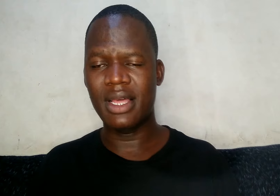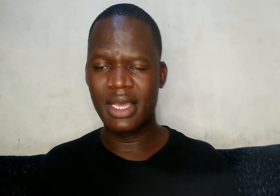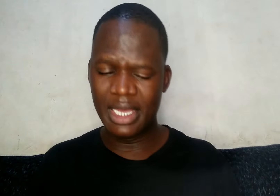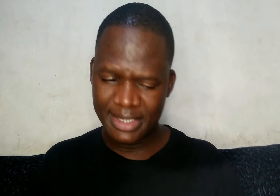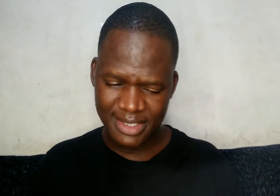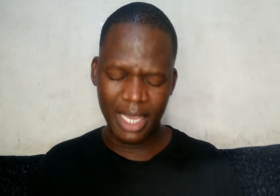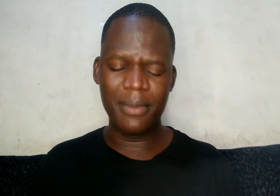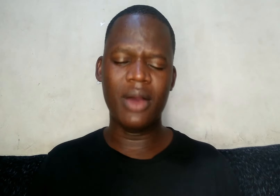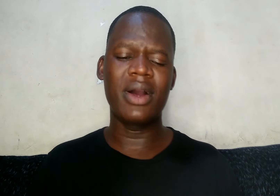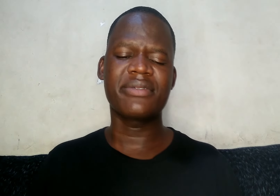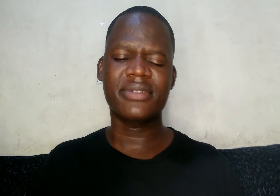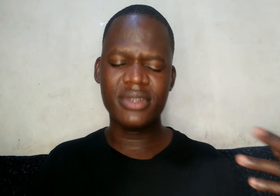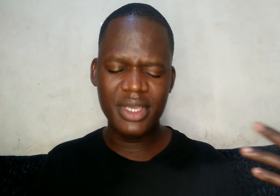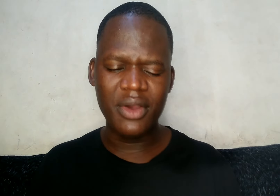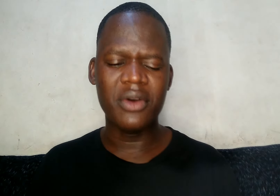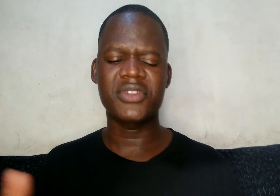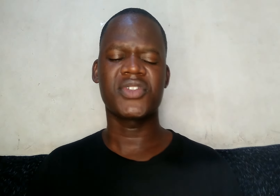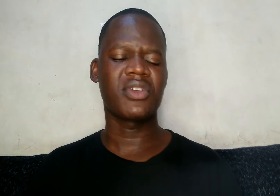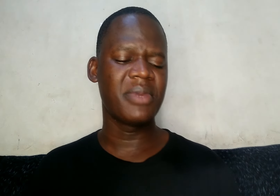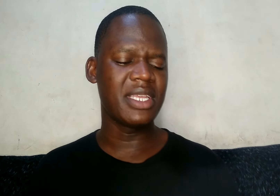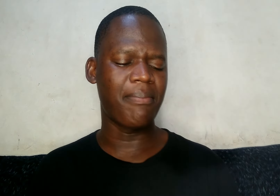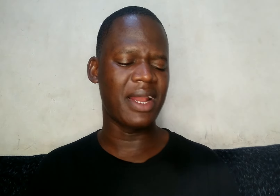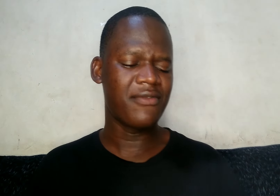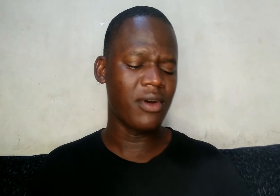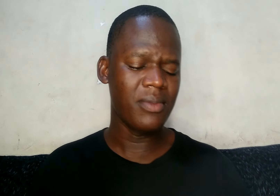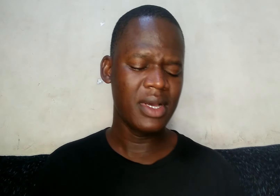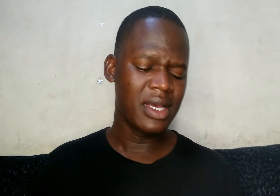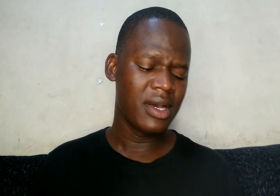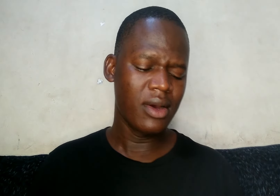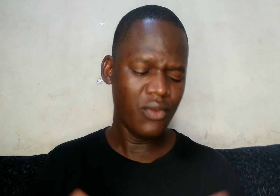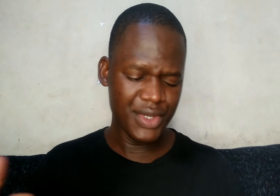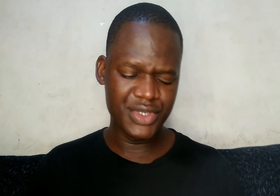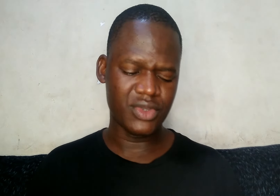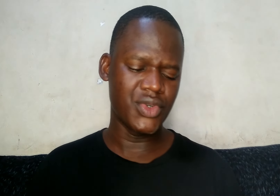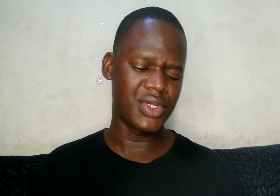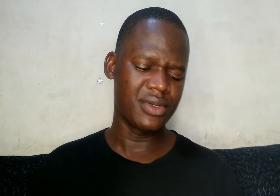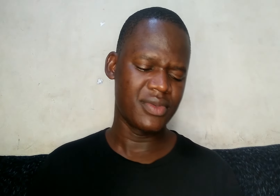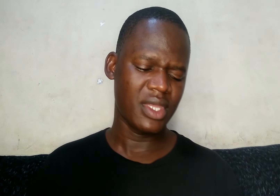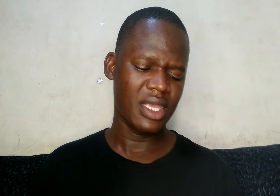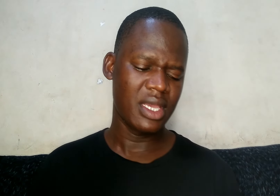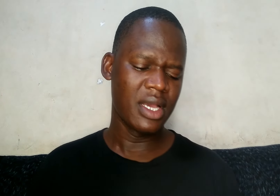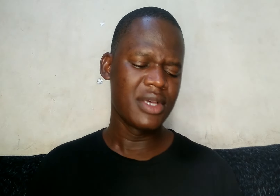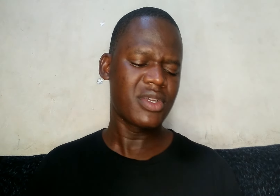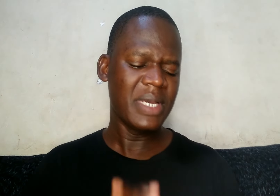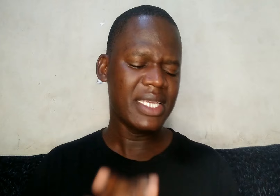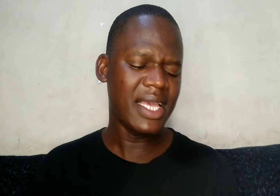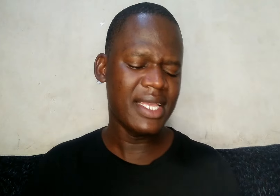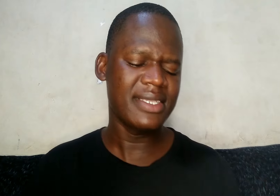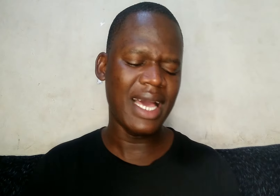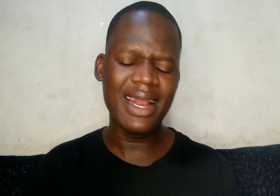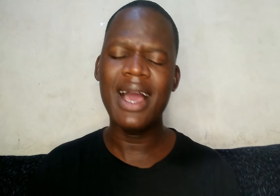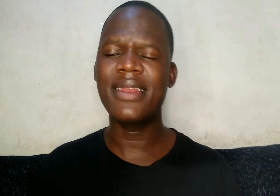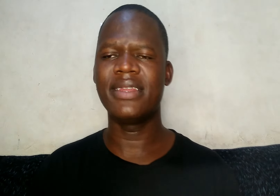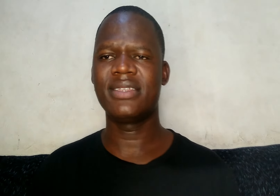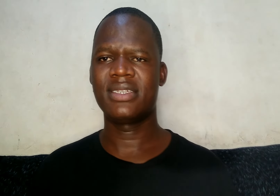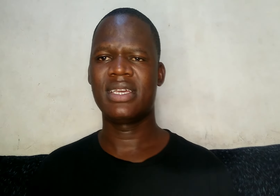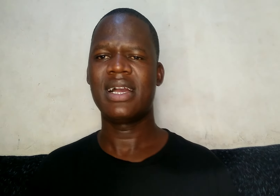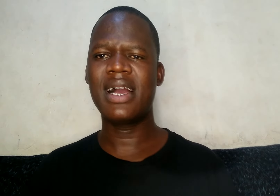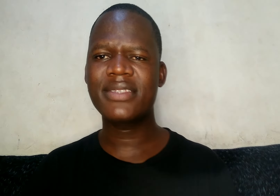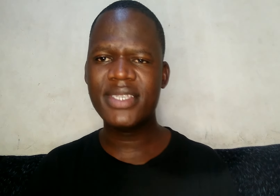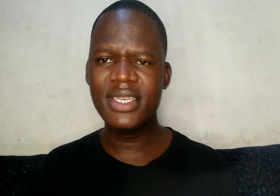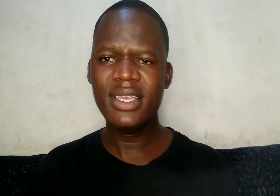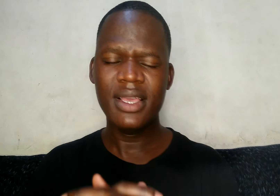spend some hours on social media platform, which is good. So many Kenyans are